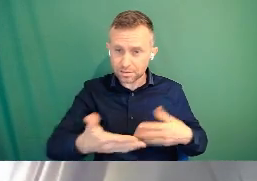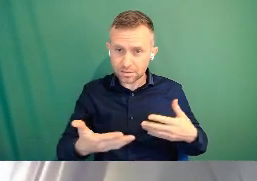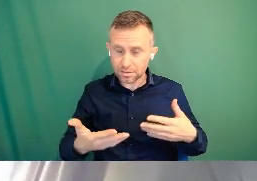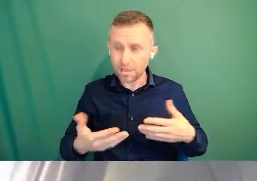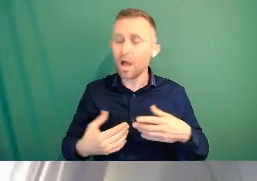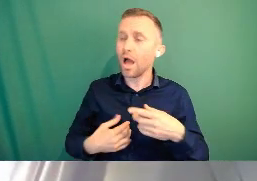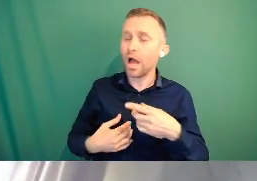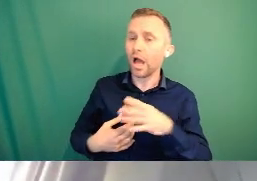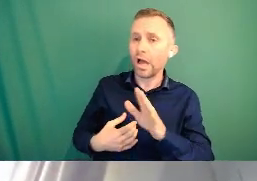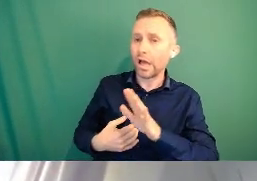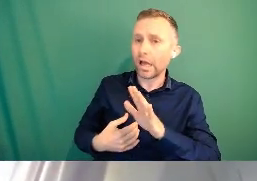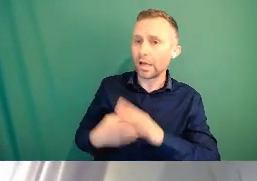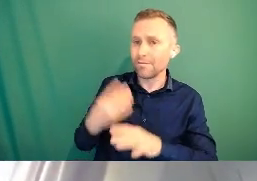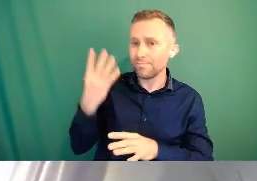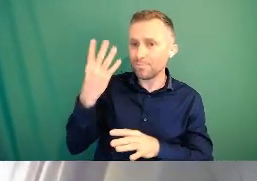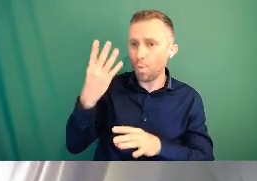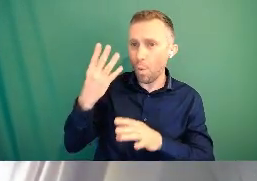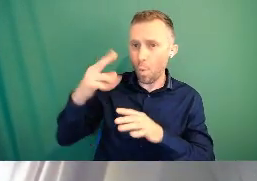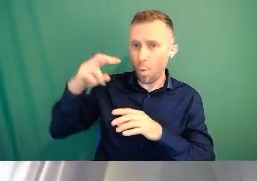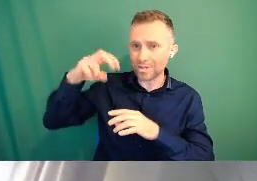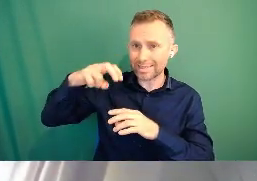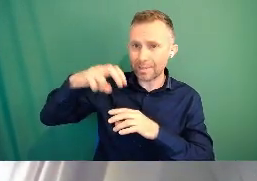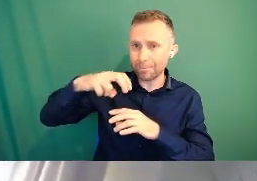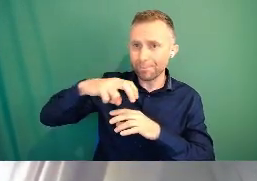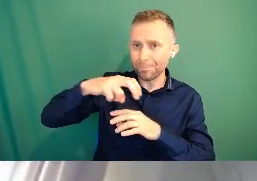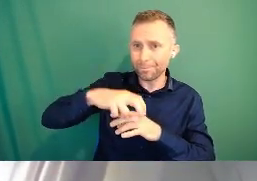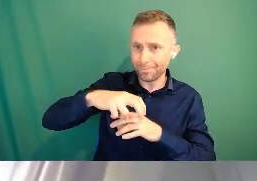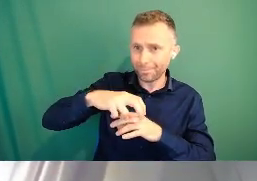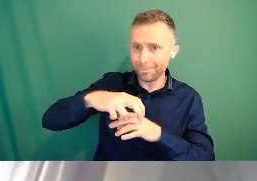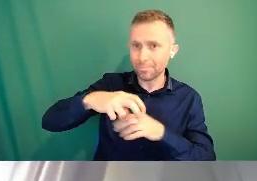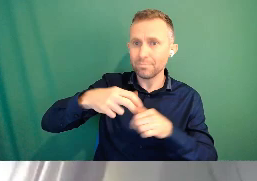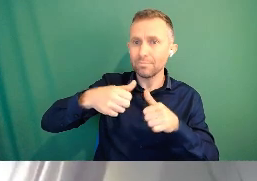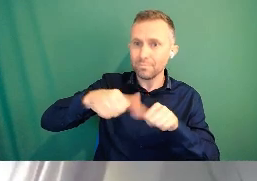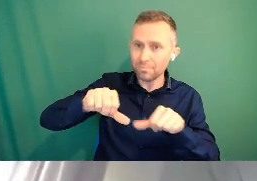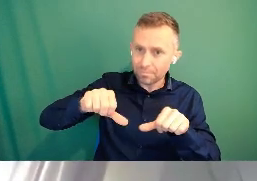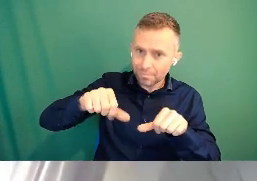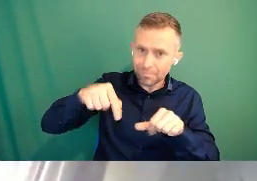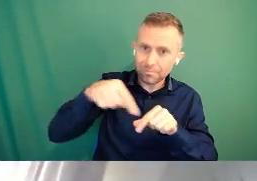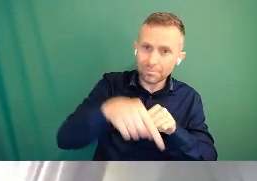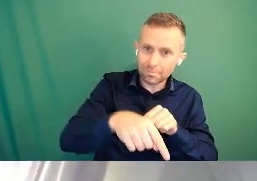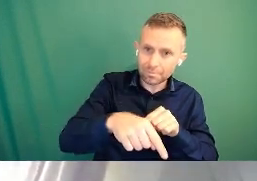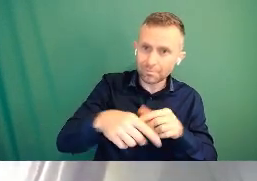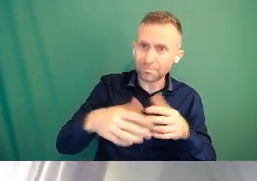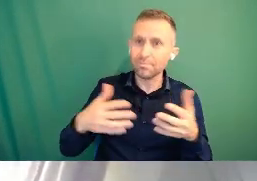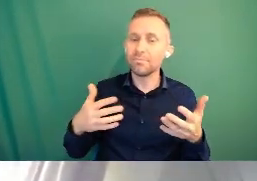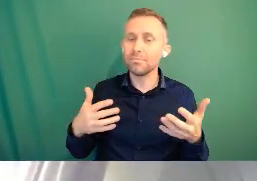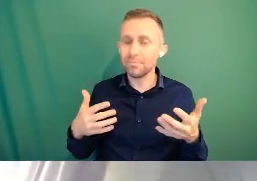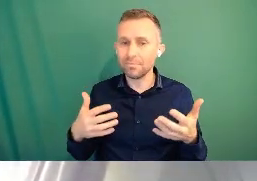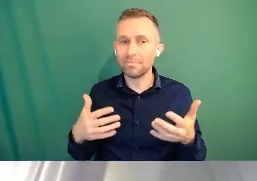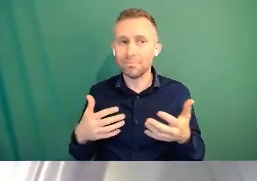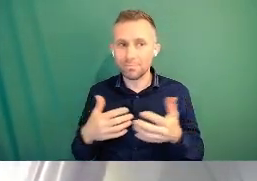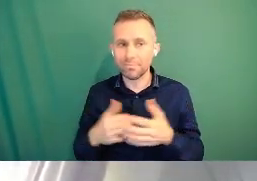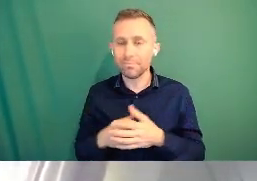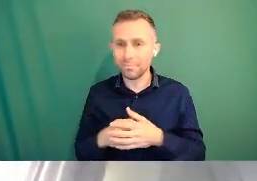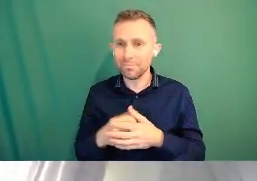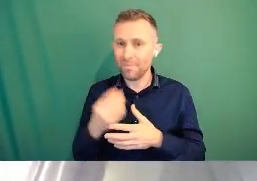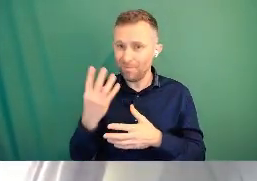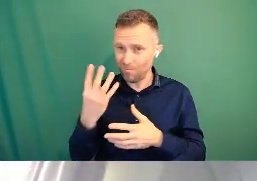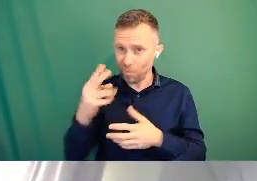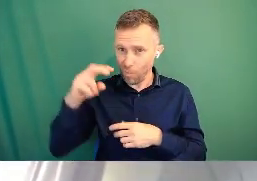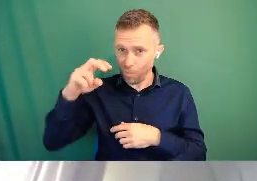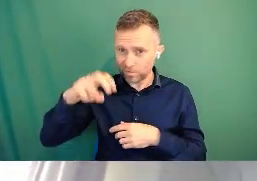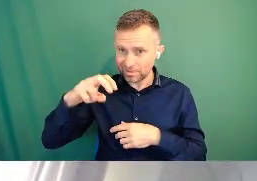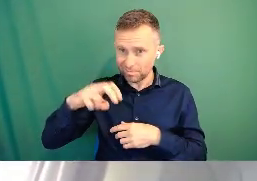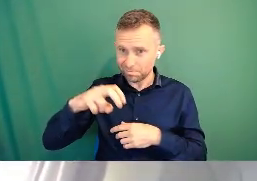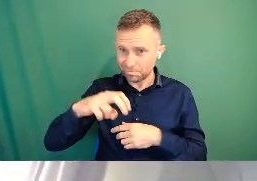accessible? So it is. There's 4 steps, and then you're in the tea room. So if you are